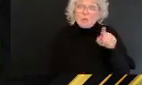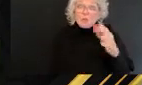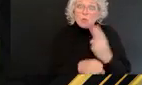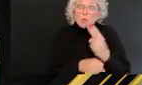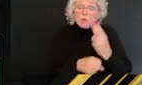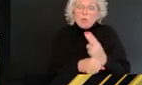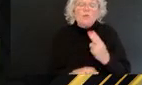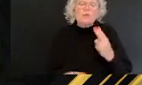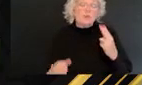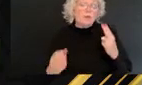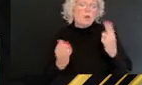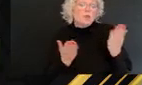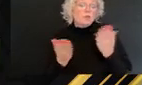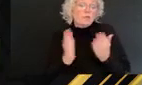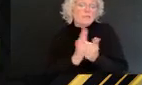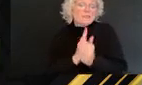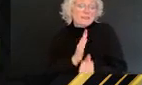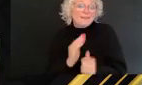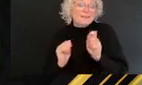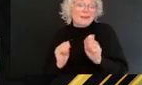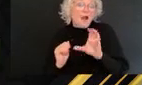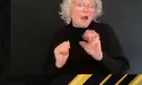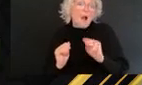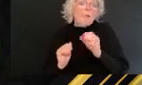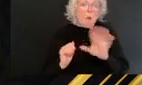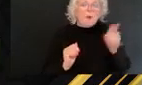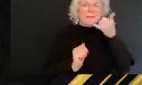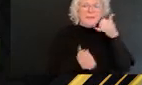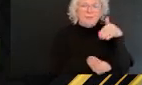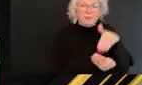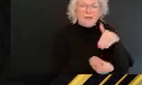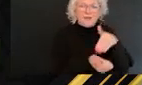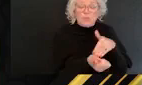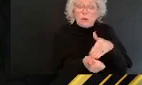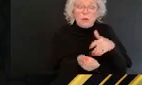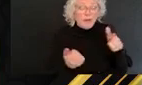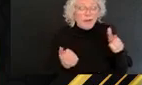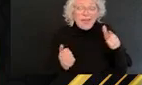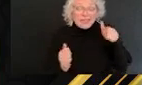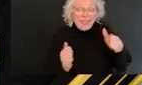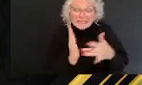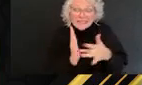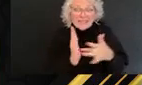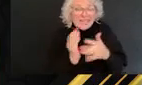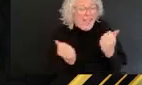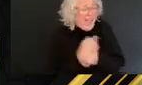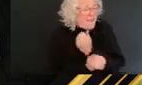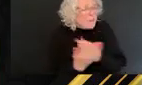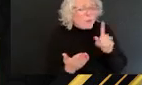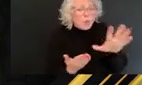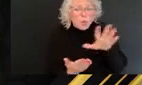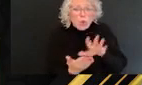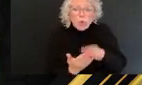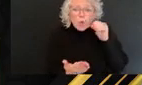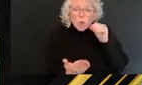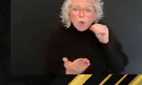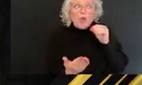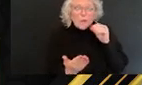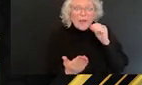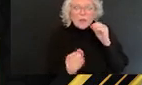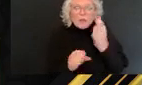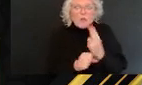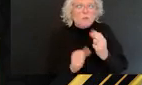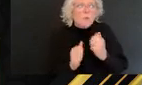using serviceskills.com and Telephone Doctor techniques have a bonus, because you can use every single technique that you learn in